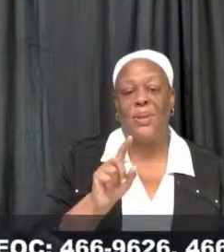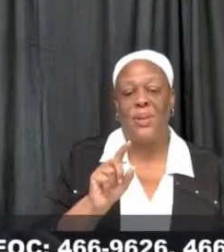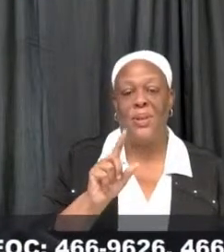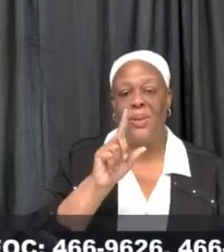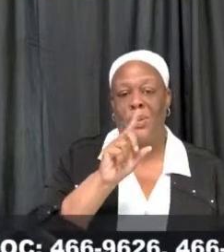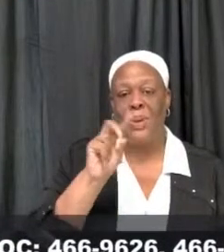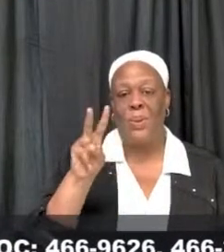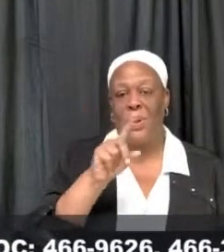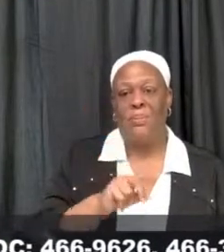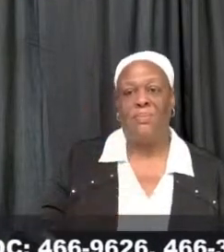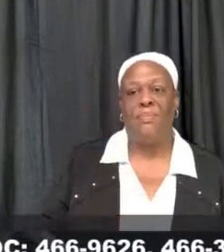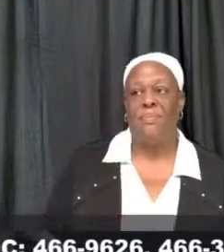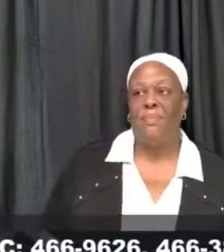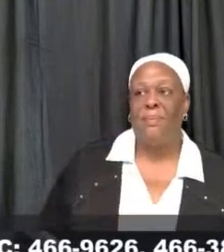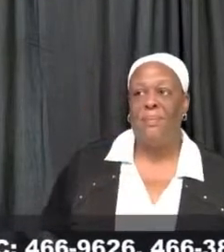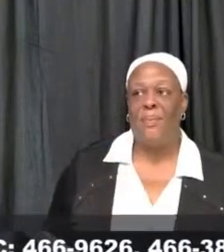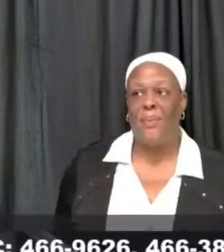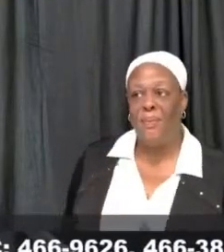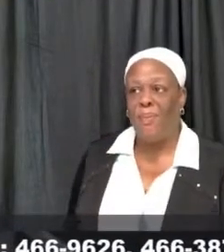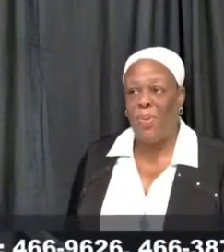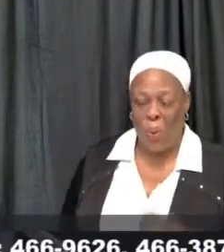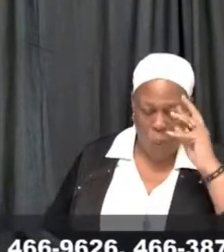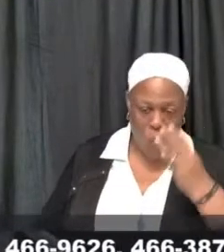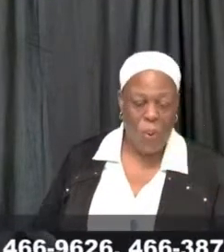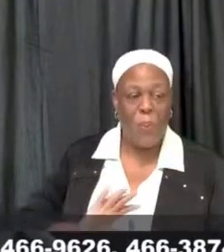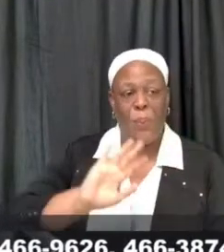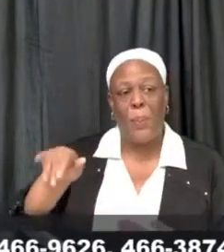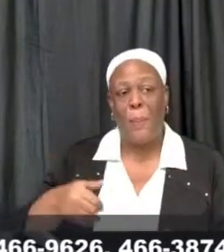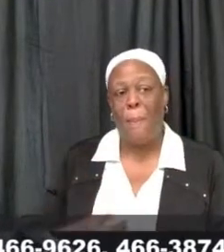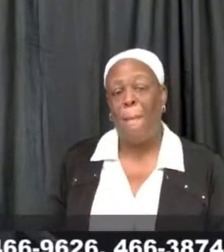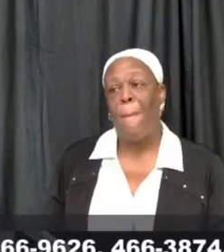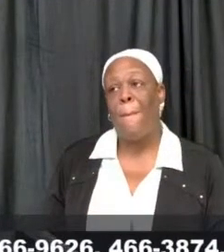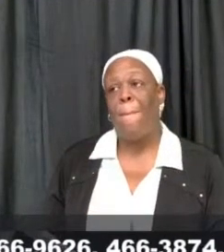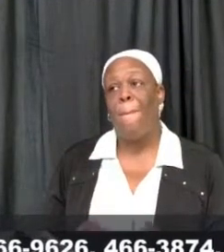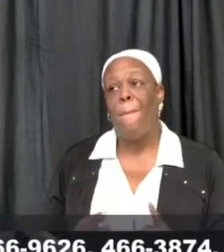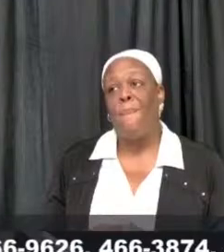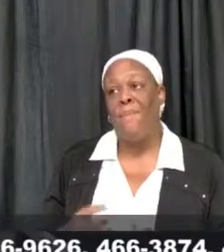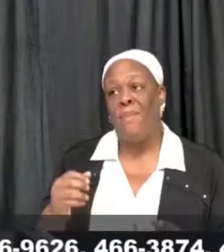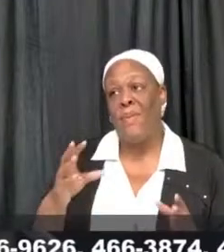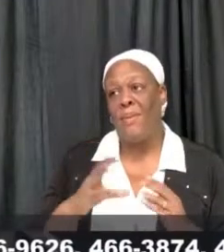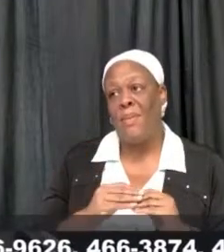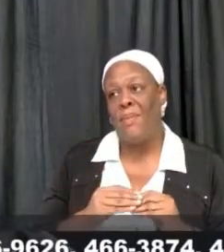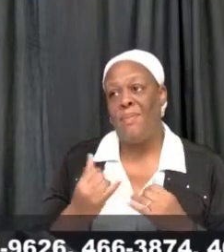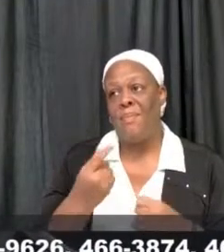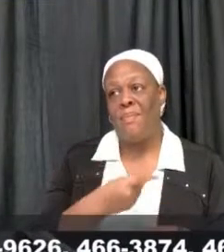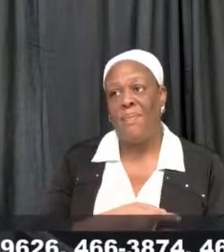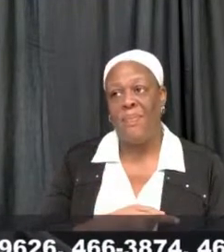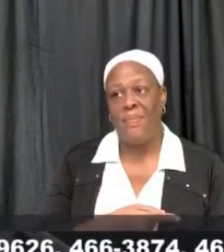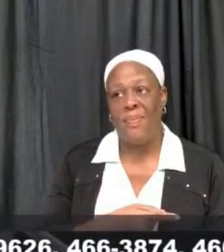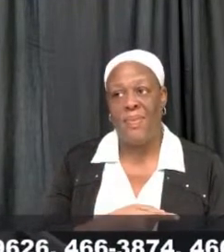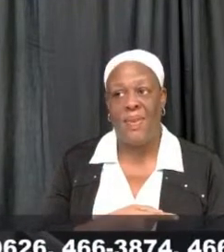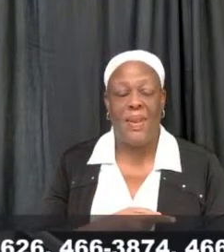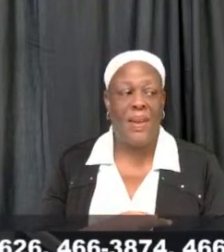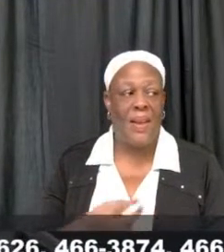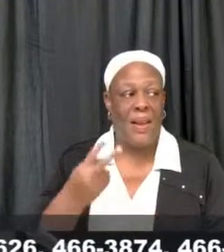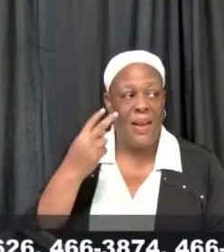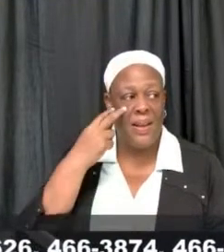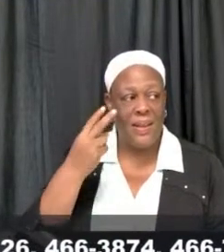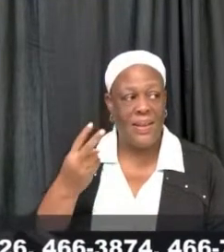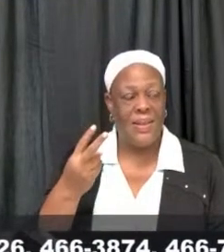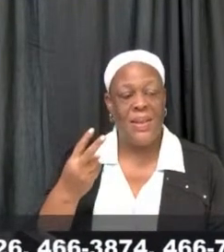2021. I welcome all of you to this briefing. I recognize